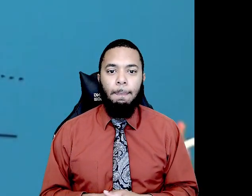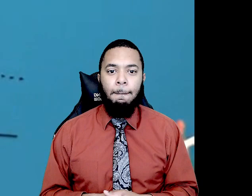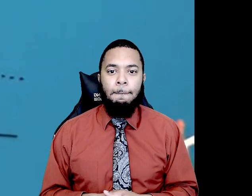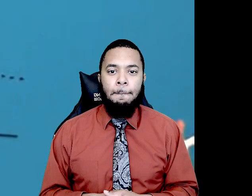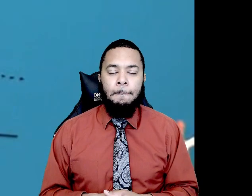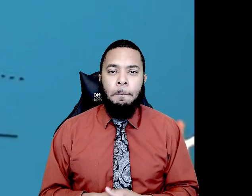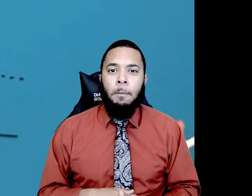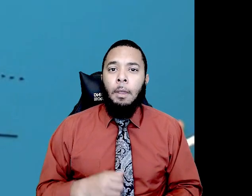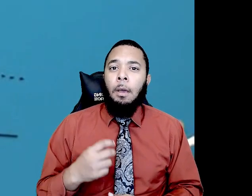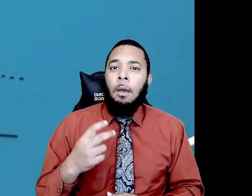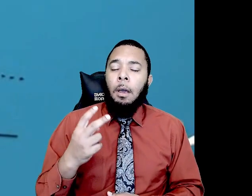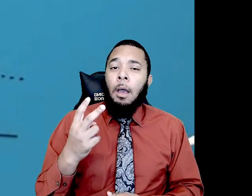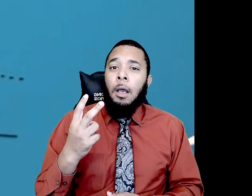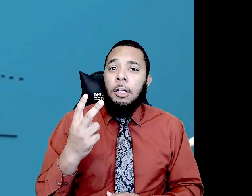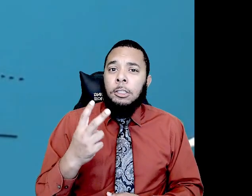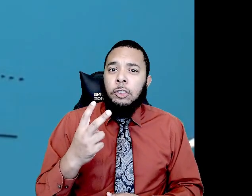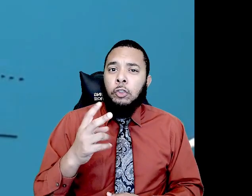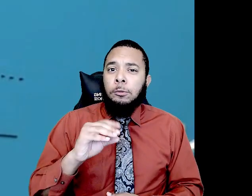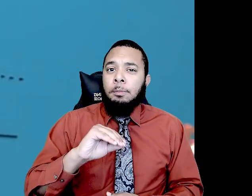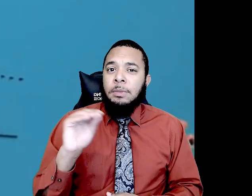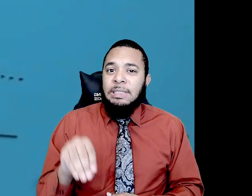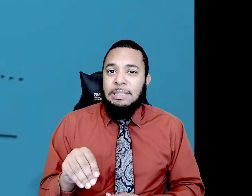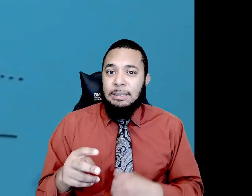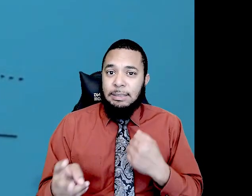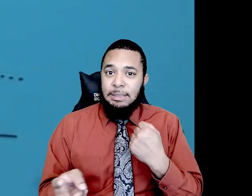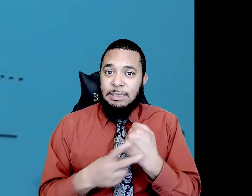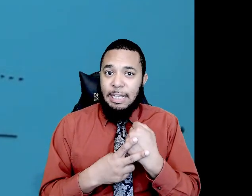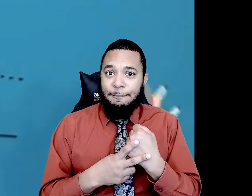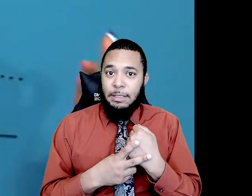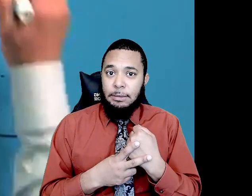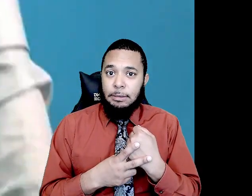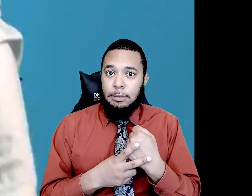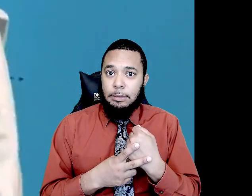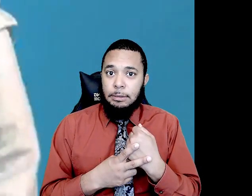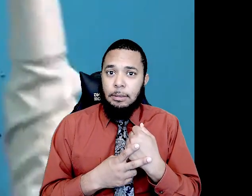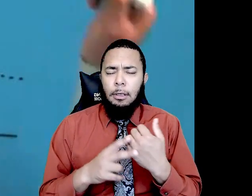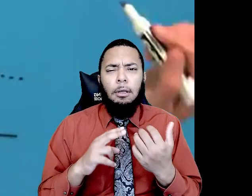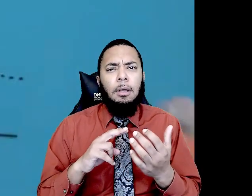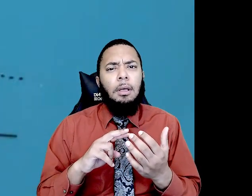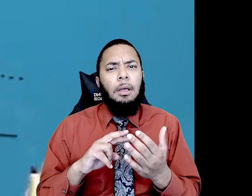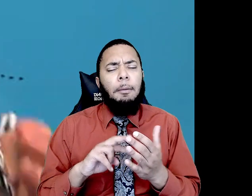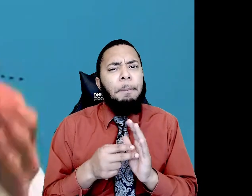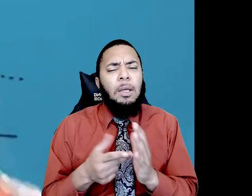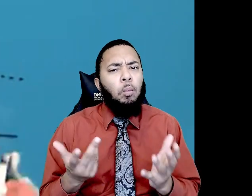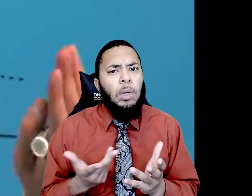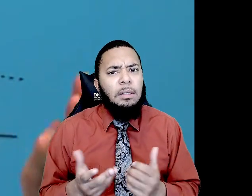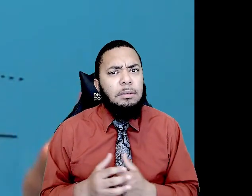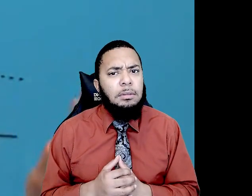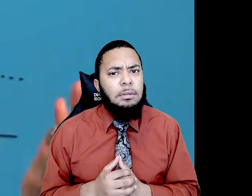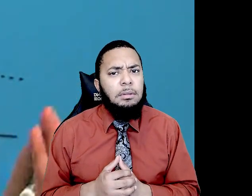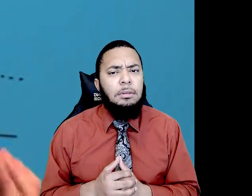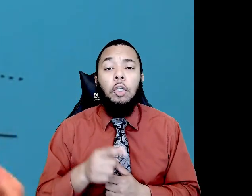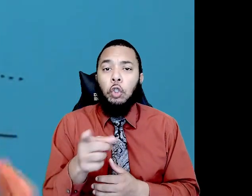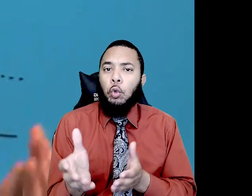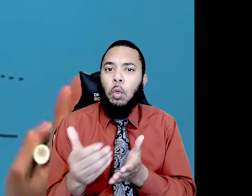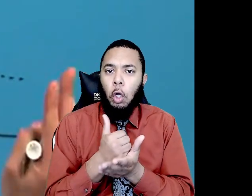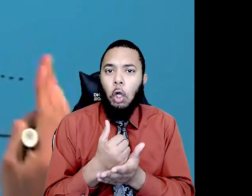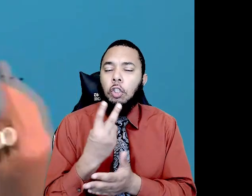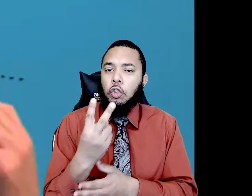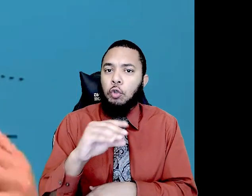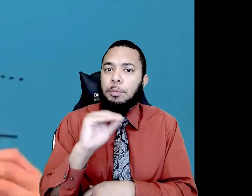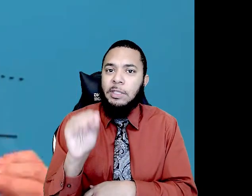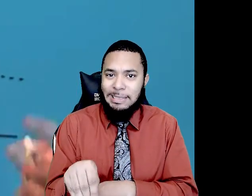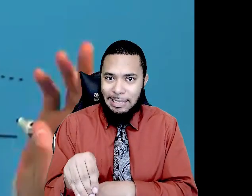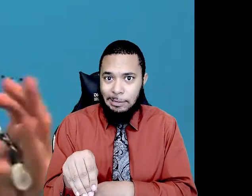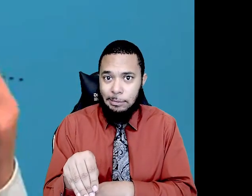So a 2% savings rate. Well, what does that mean? That means that you make 2% on your